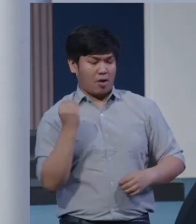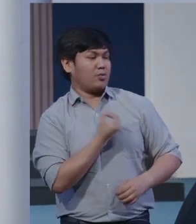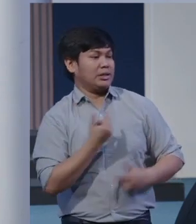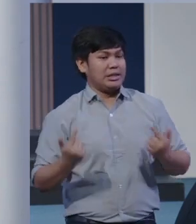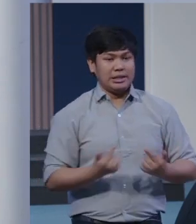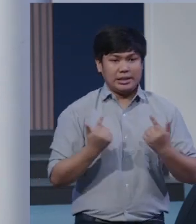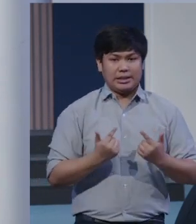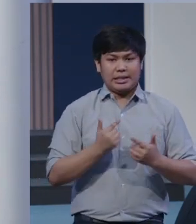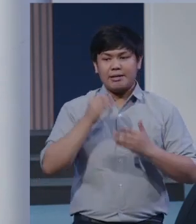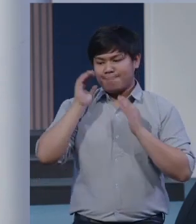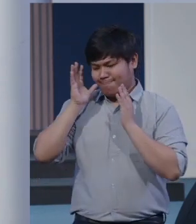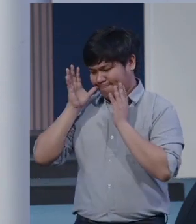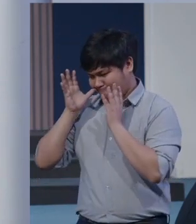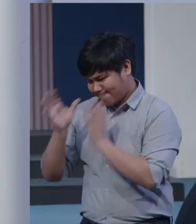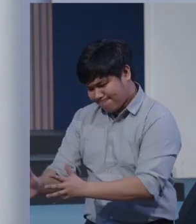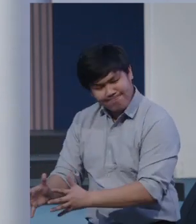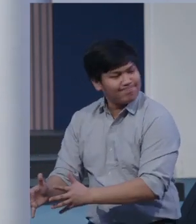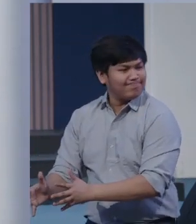ipinapamahagi